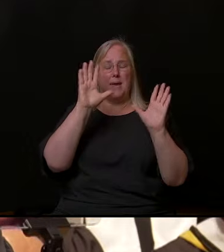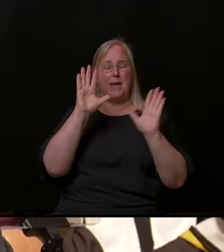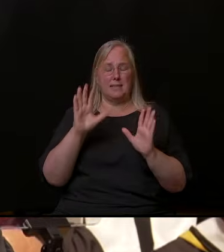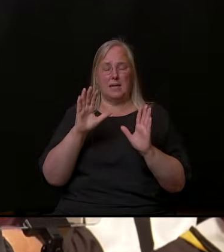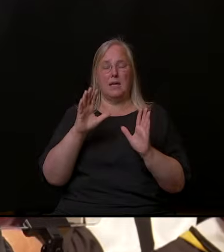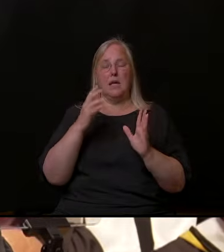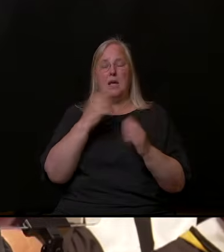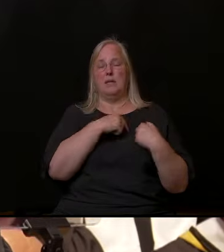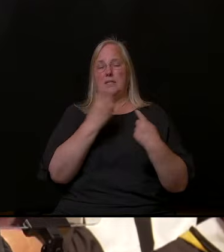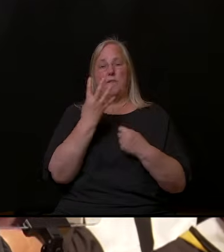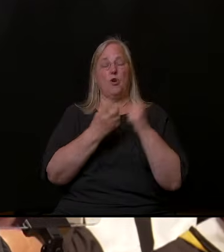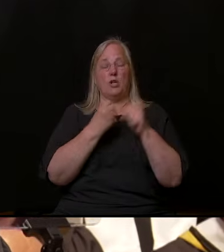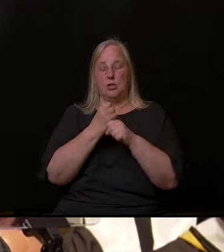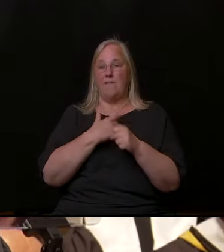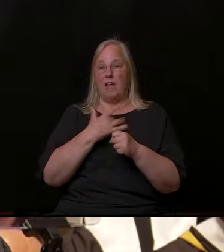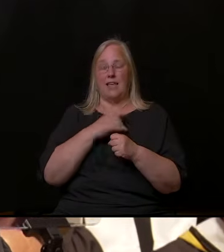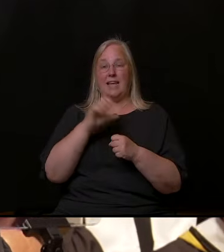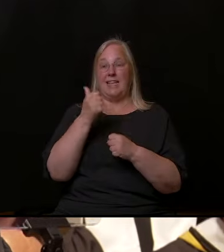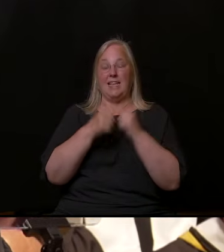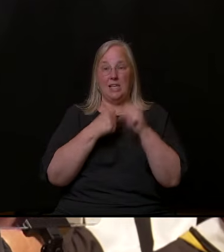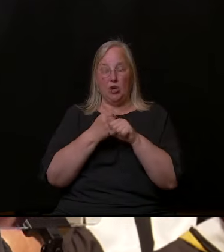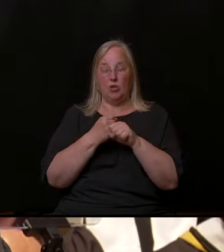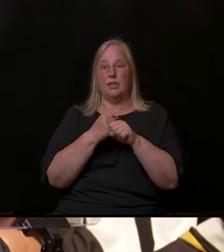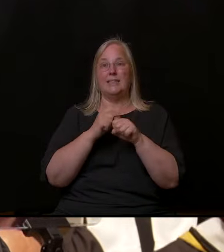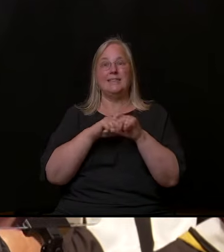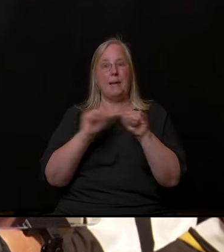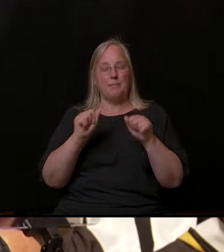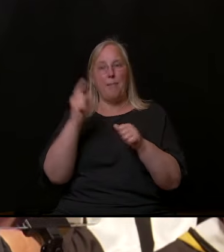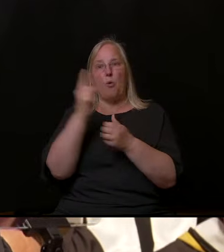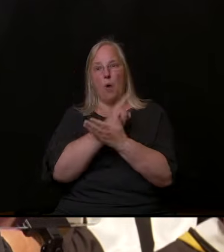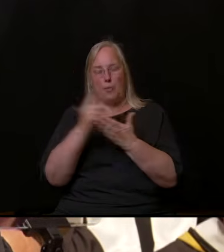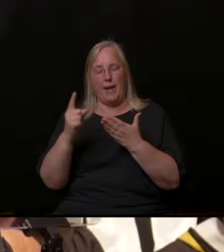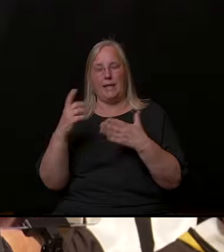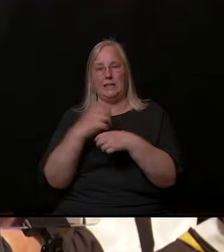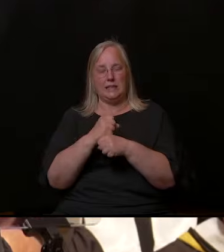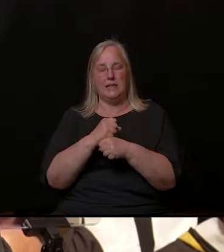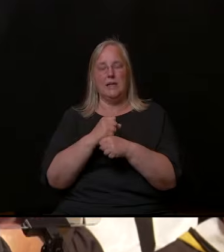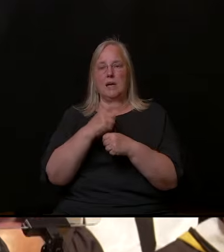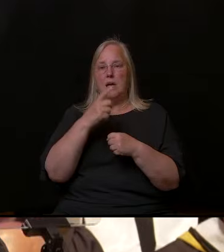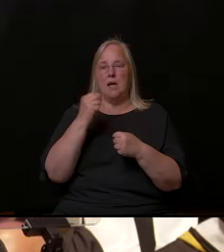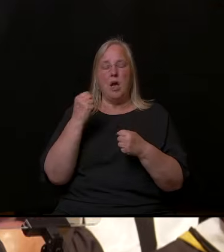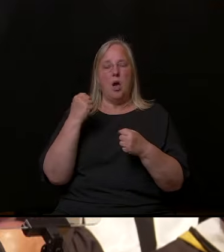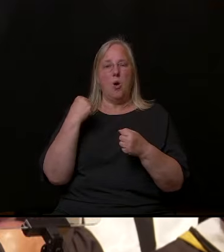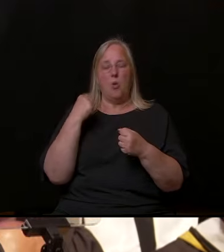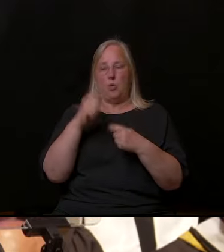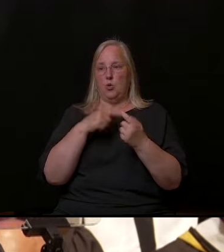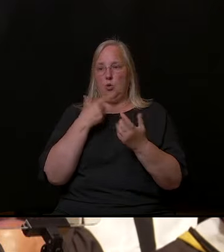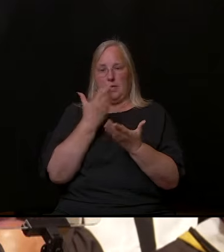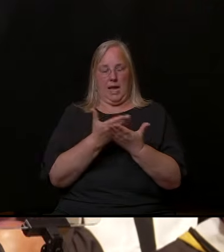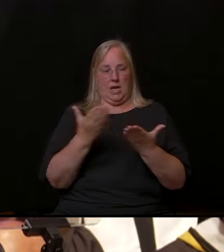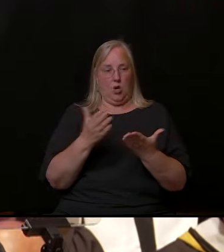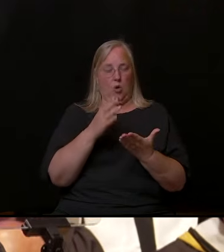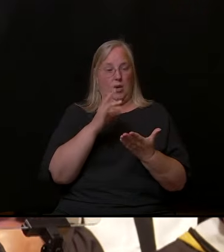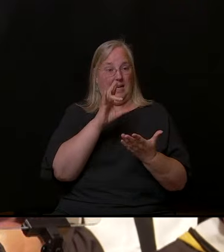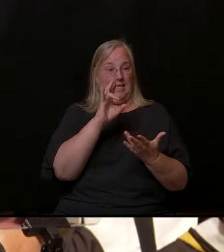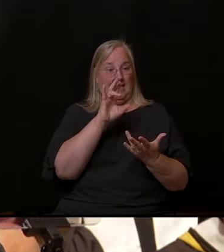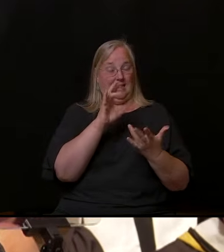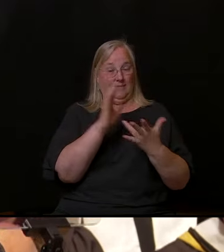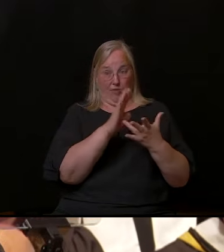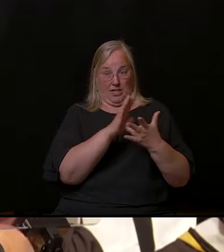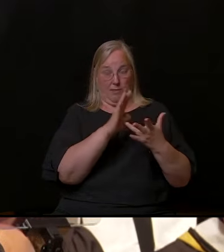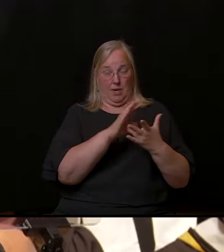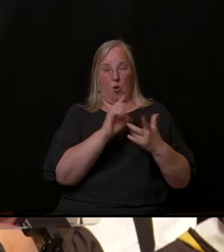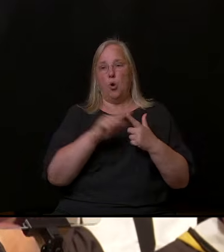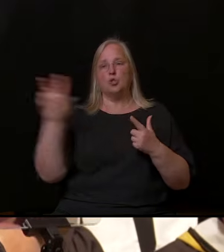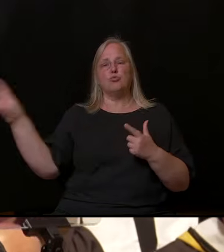felt like a decade and a week at the same time. Whether you've been here since freshman year like us, or you've transferred in later on, it's been incredible to